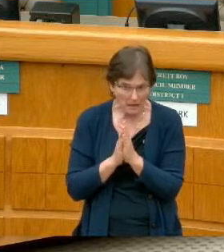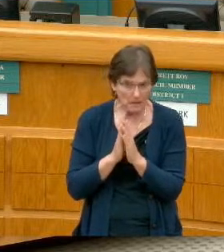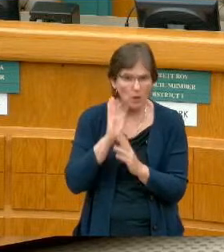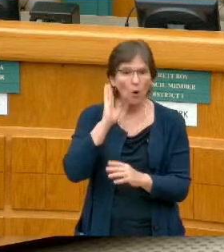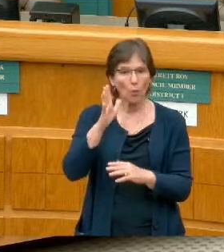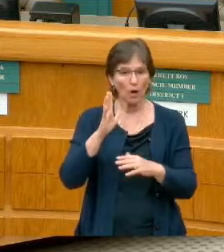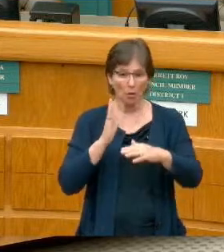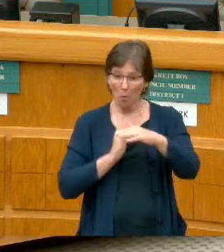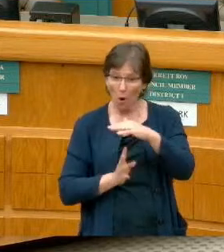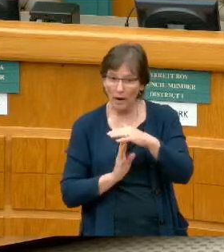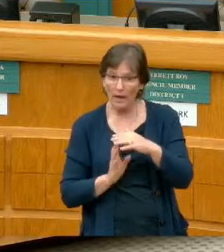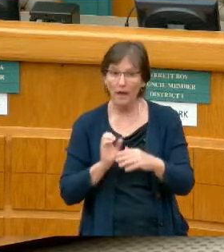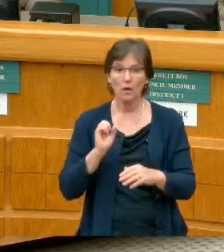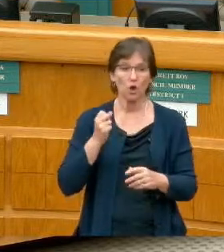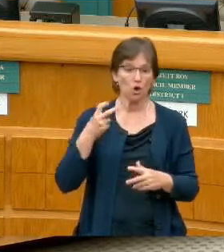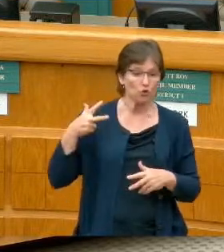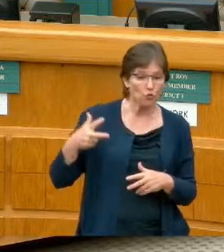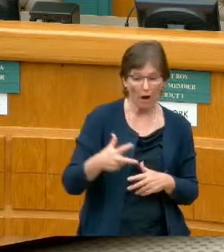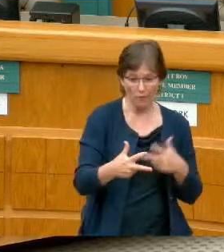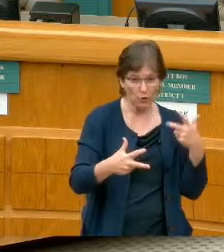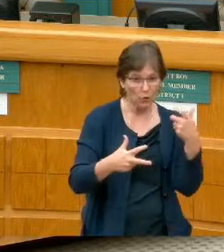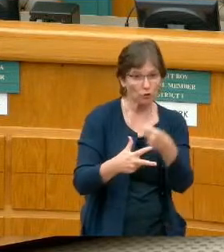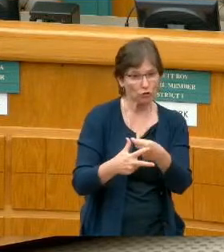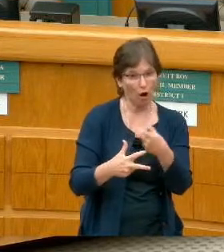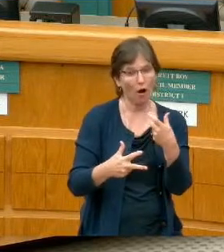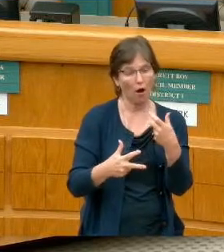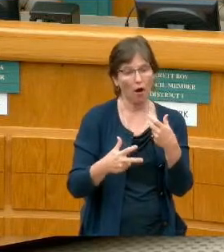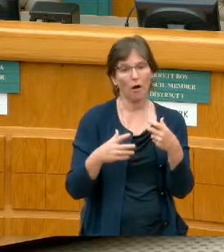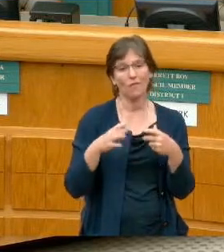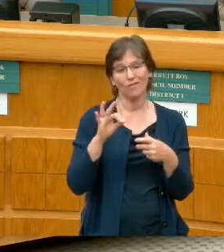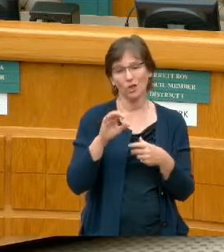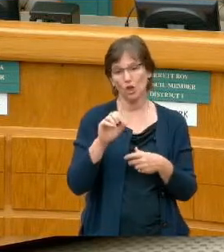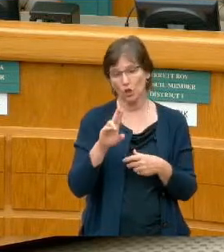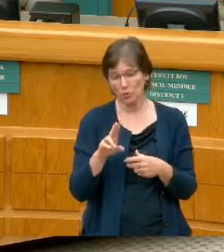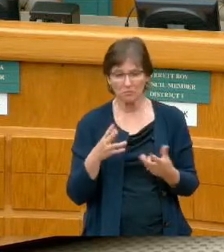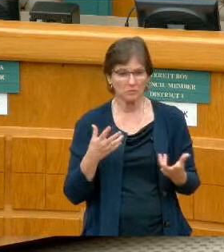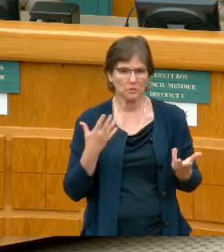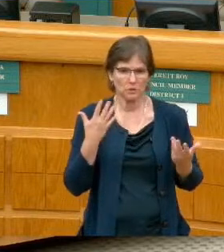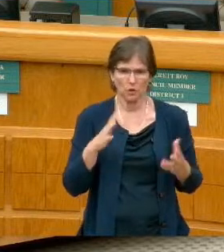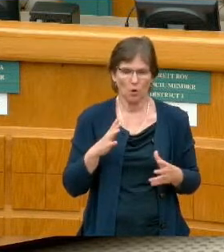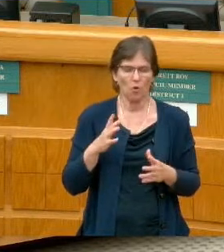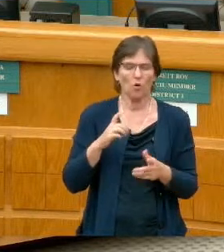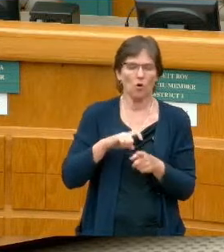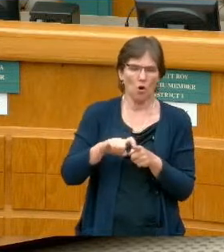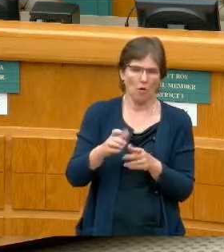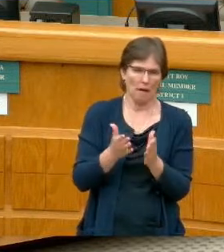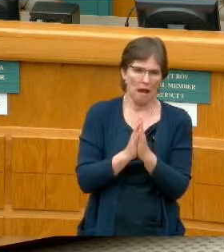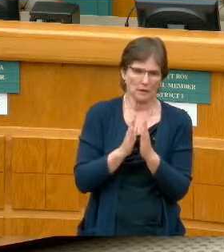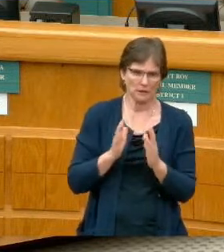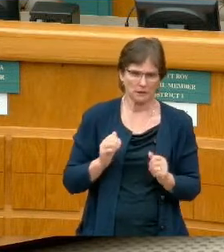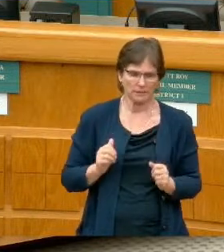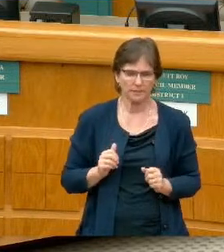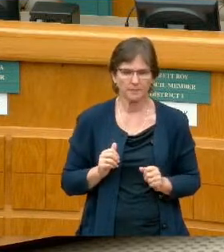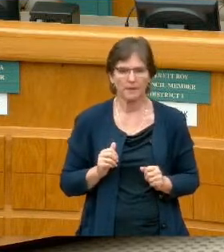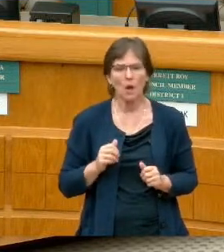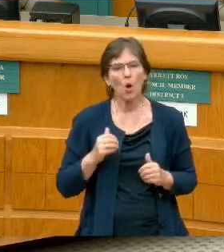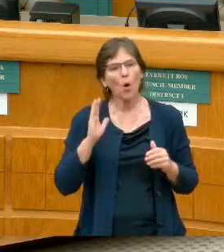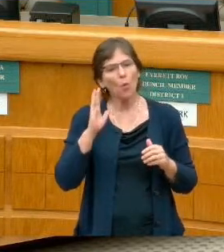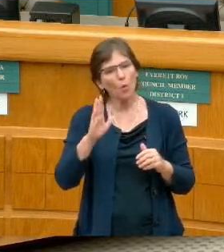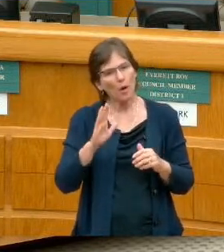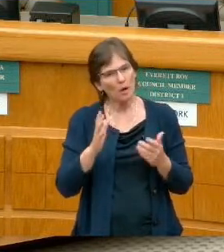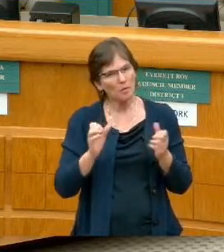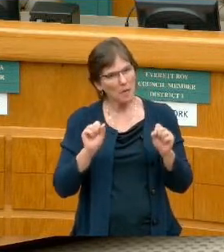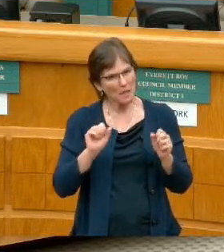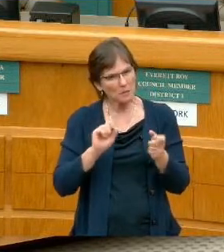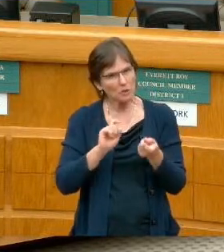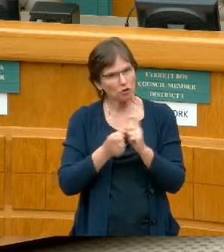drive-through. With both COVID-19 and flu present, the schools will also face challenges with some face-to-face instruction, as